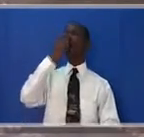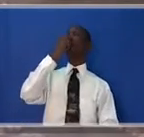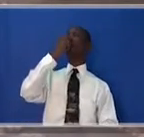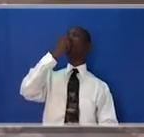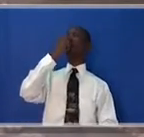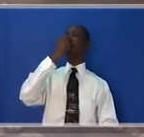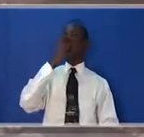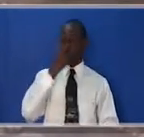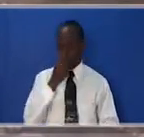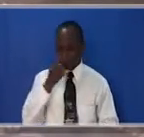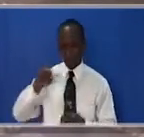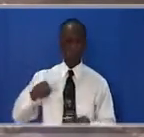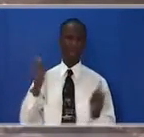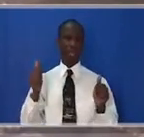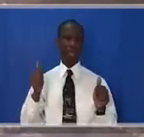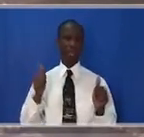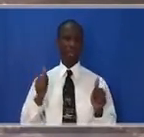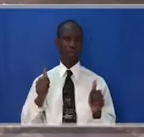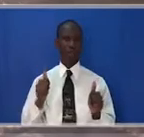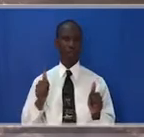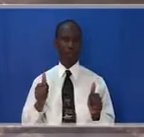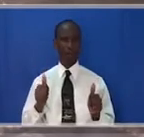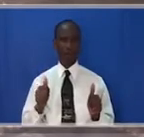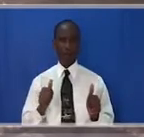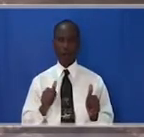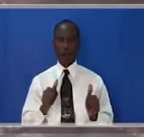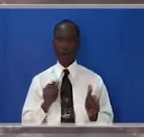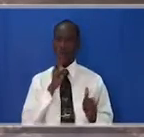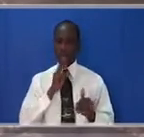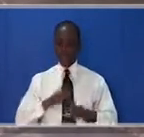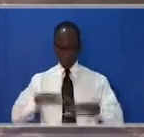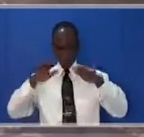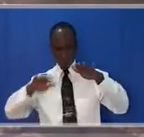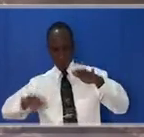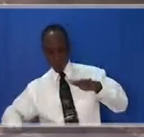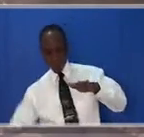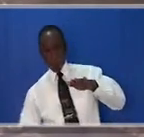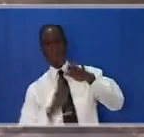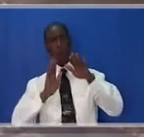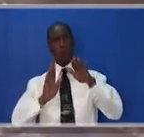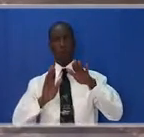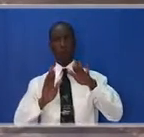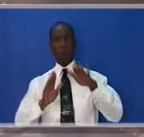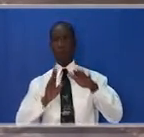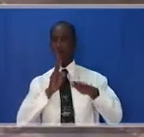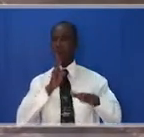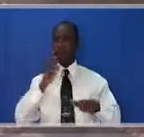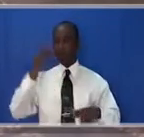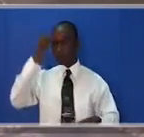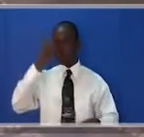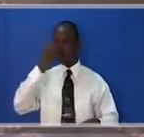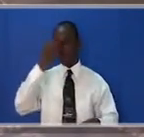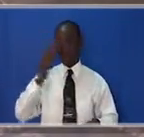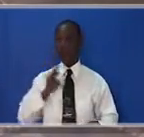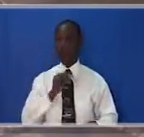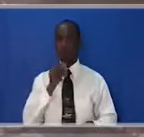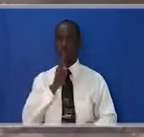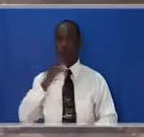immersed in water baptism. You don't have to be sprinkled. That is not Bible baptism. When you